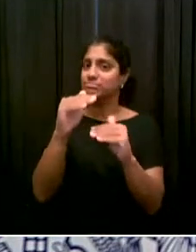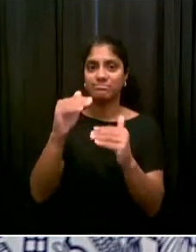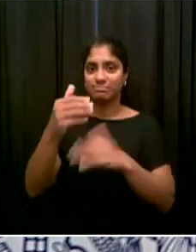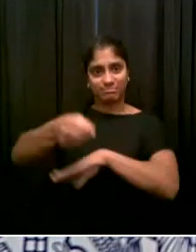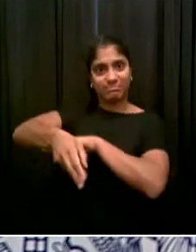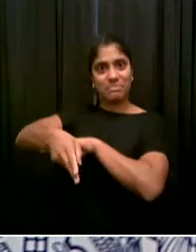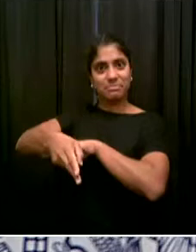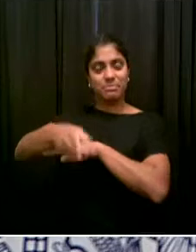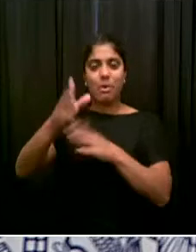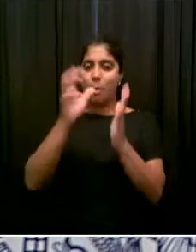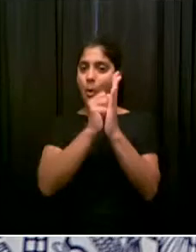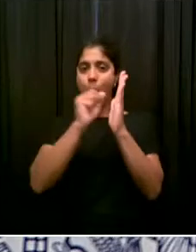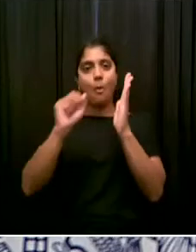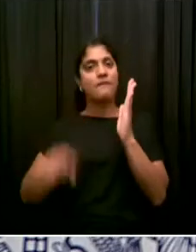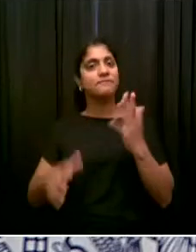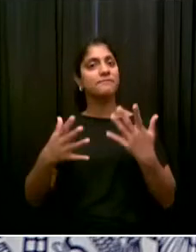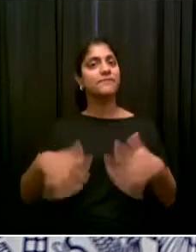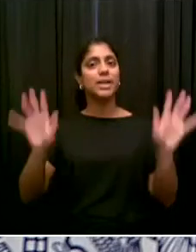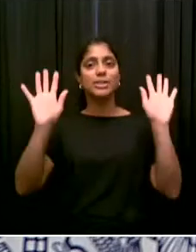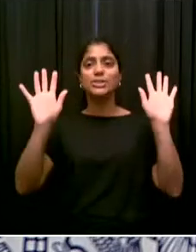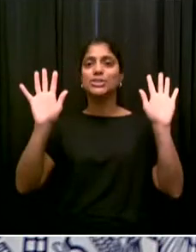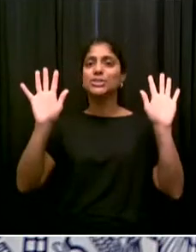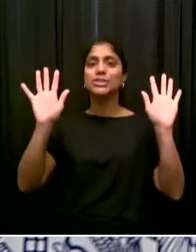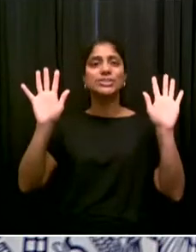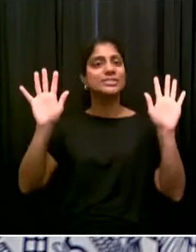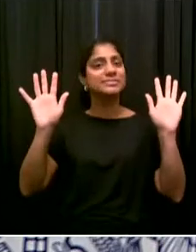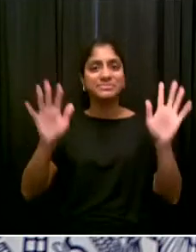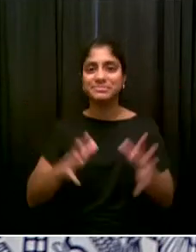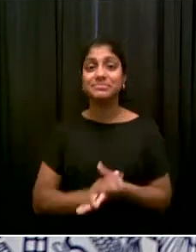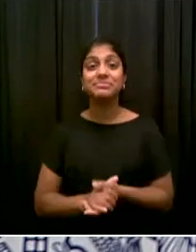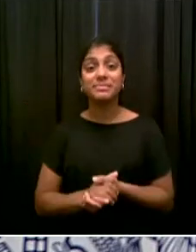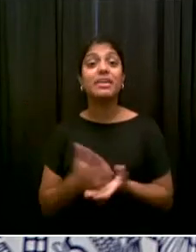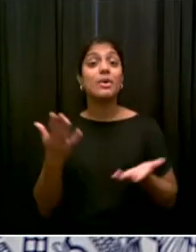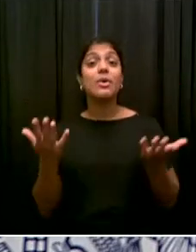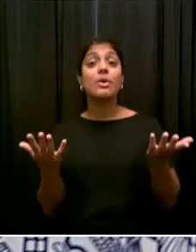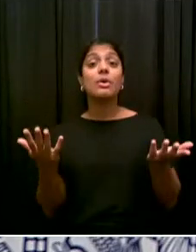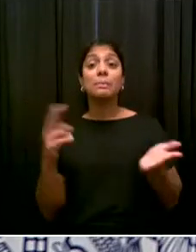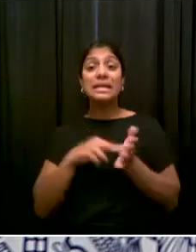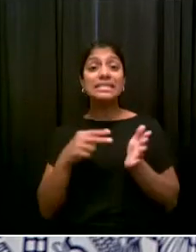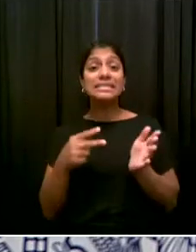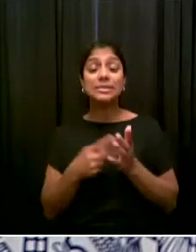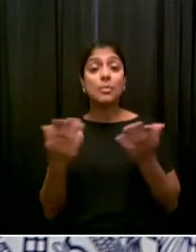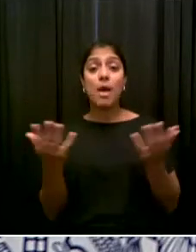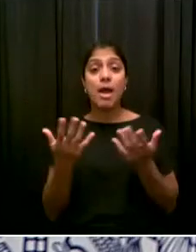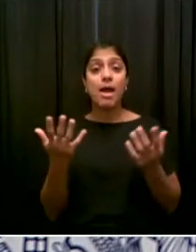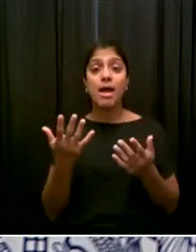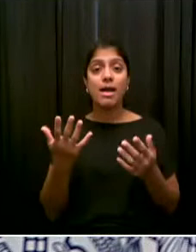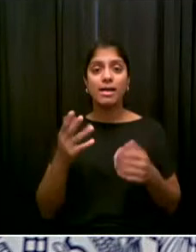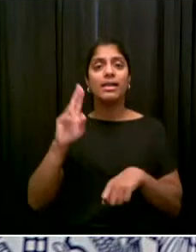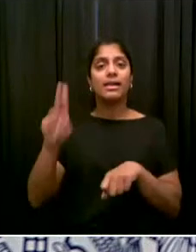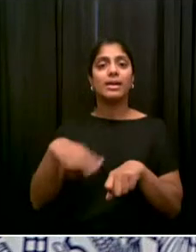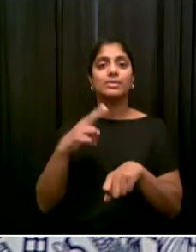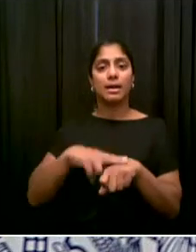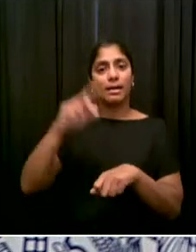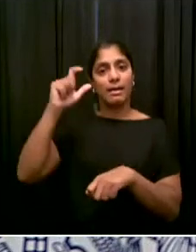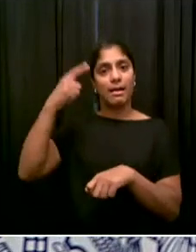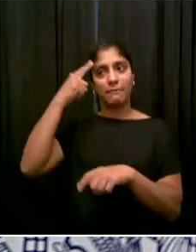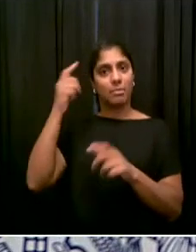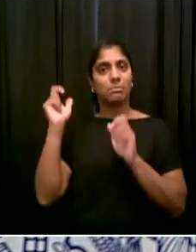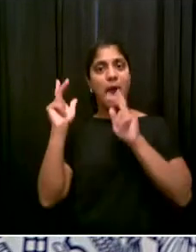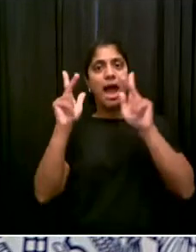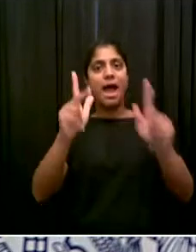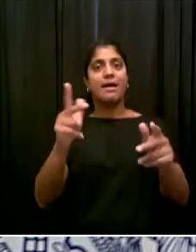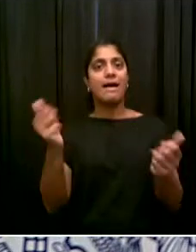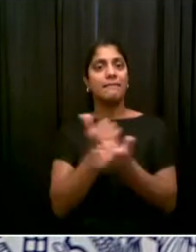all over the state, Democrat and Republican, upstate, downstate. We all said we needed local control back. The crisis, thank God,